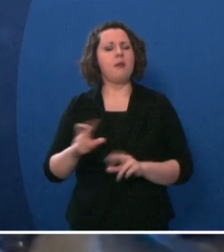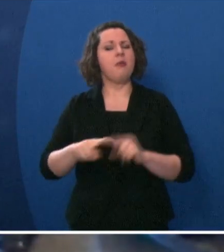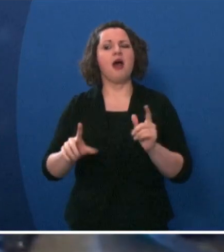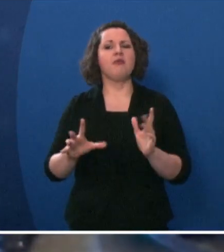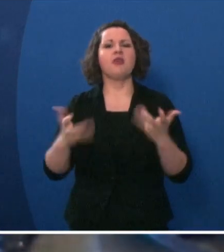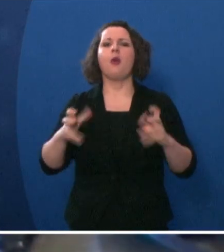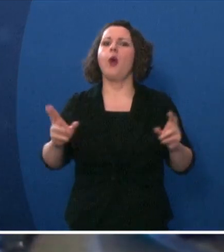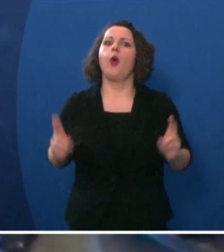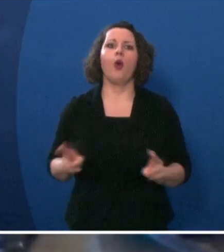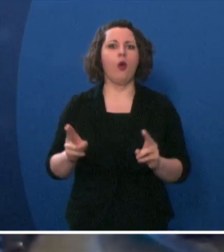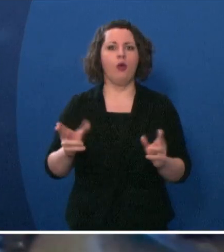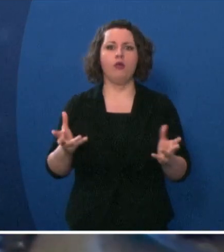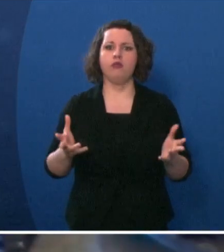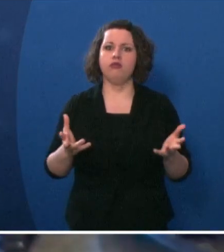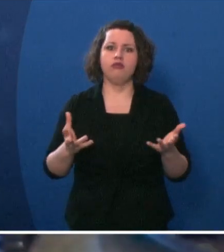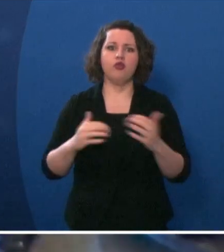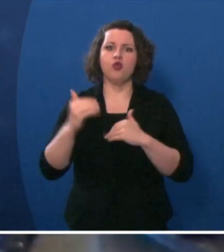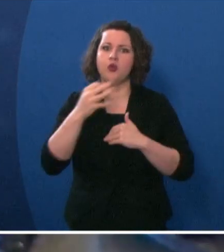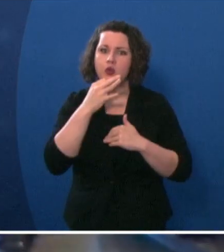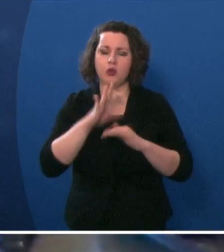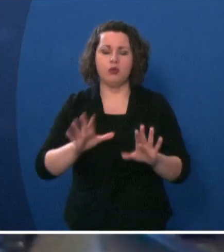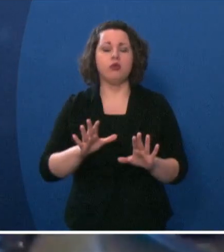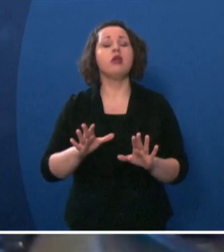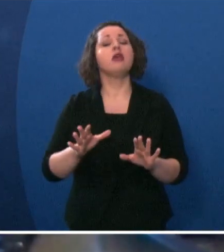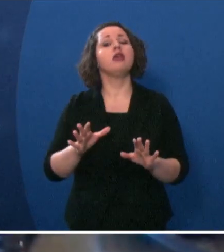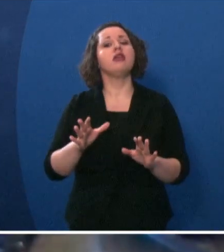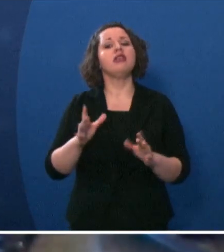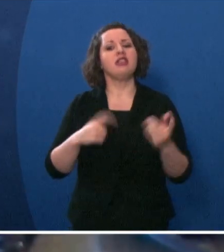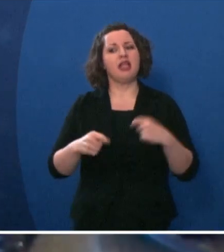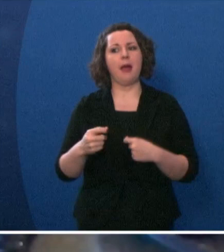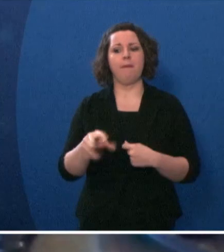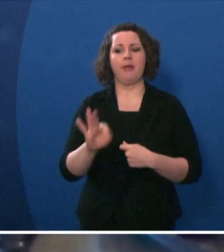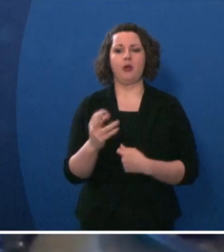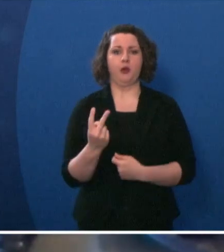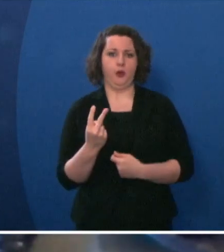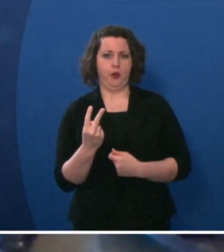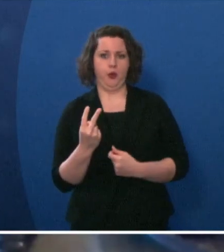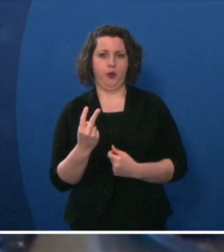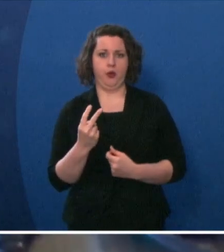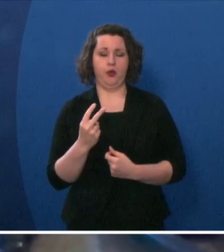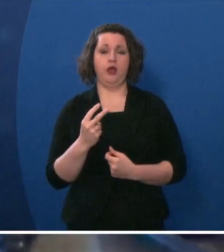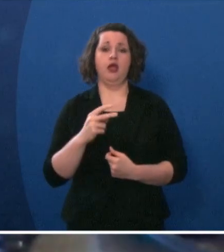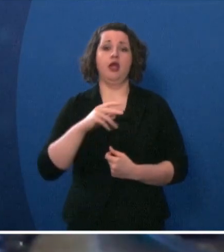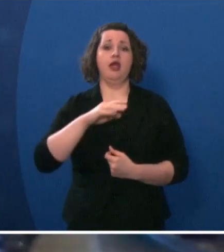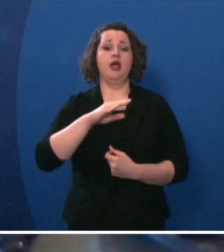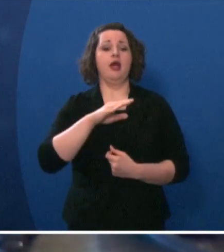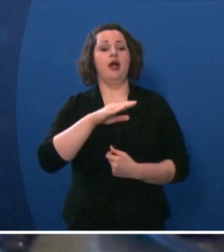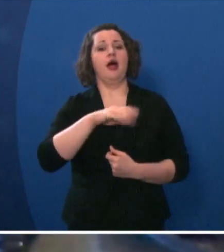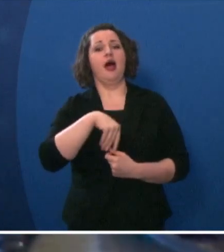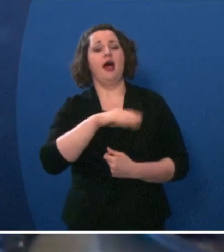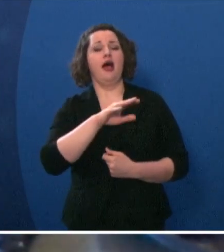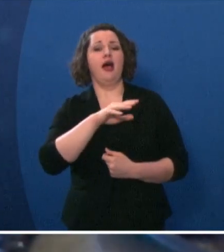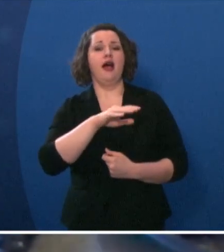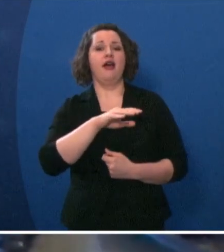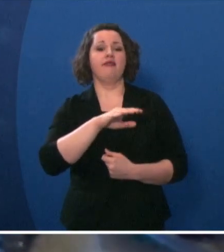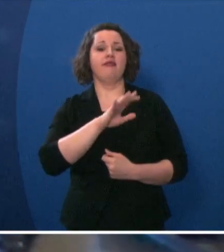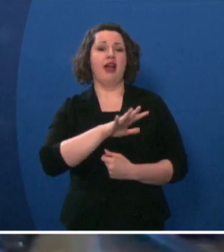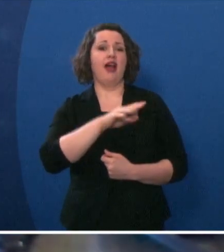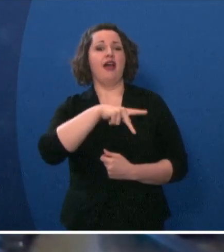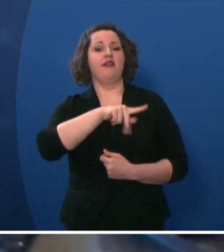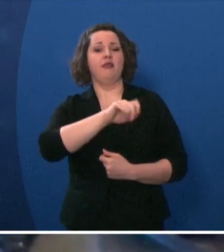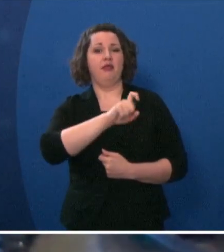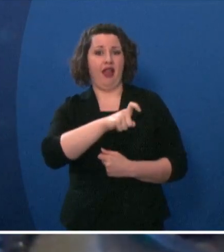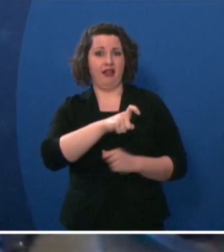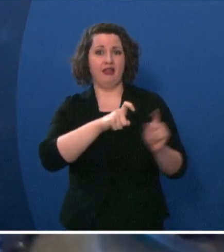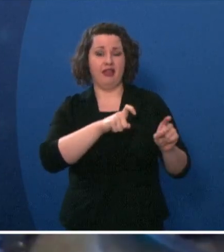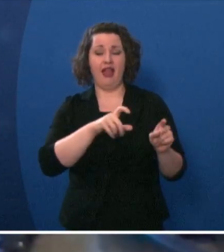into reopening everywhere. Rather, we selected 2 locations, a 5-plex in Carroll and a 3-plex in Cherokee, that